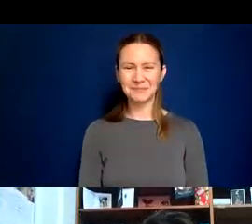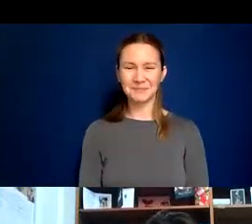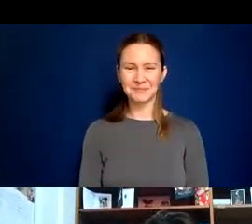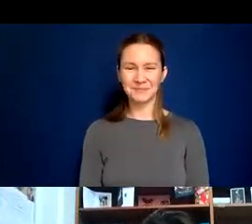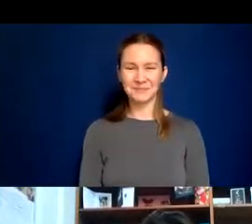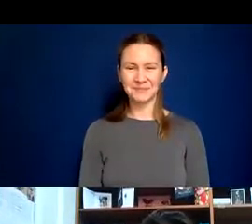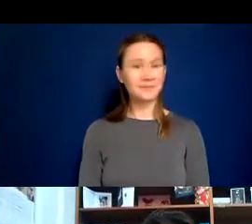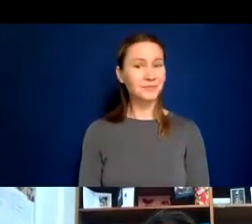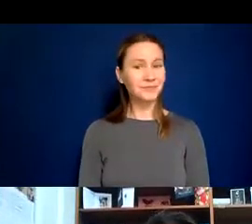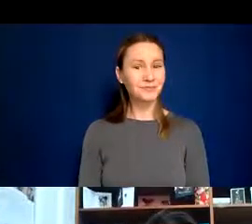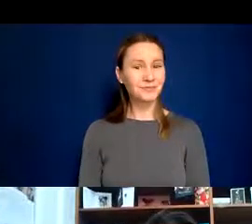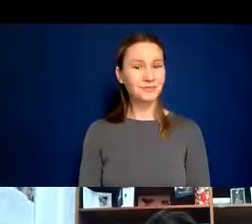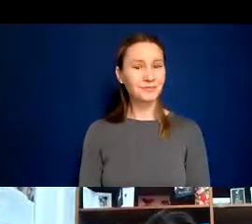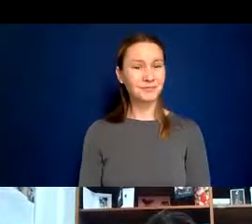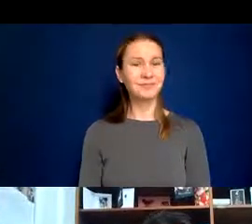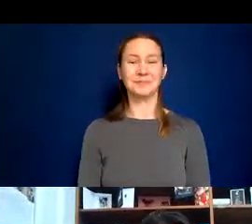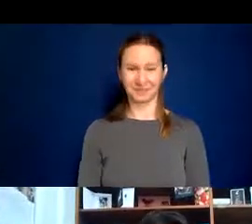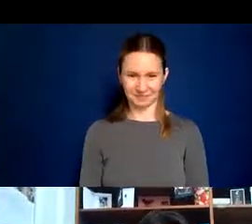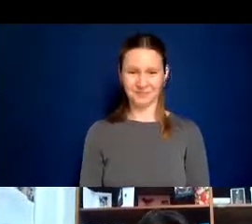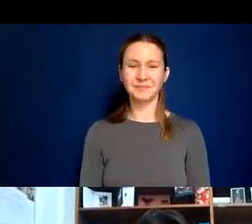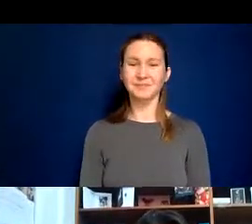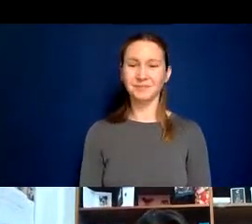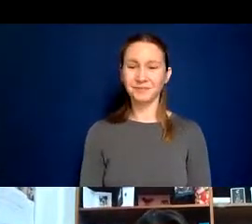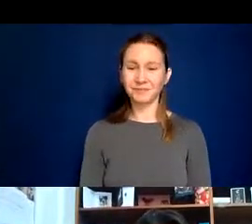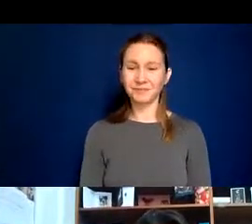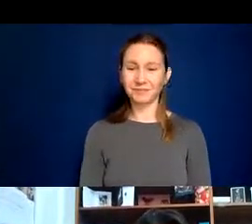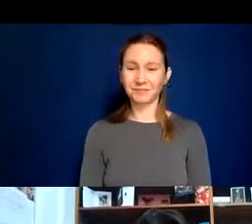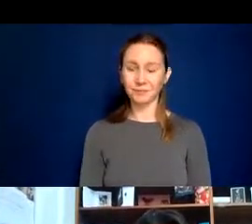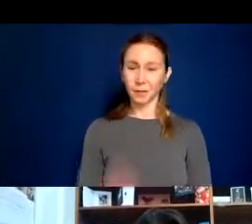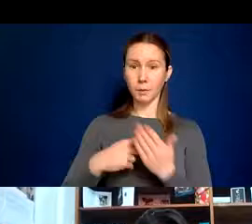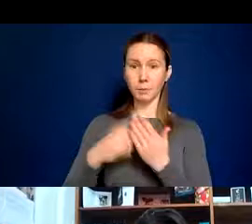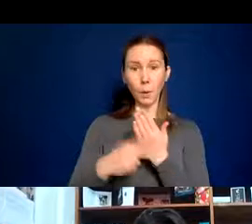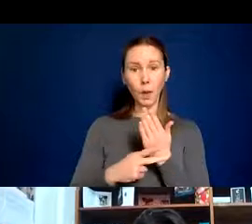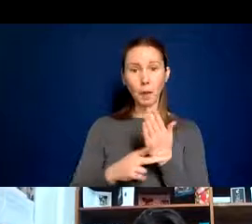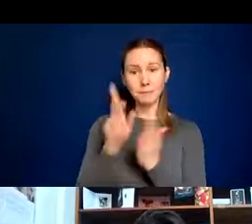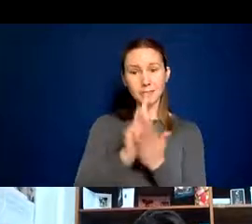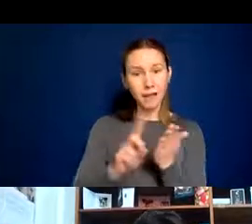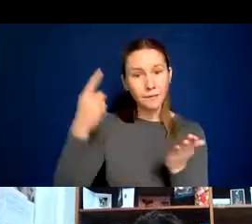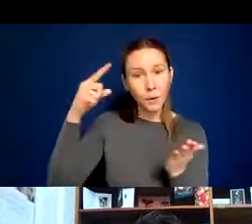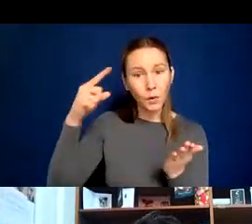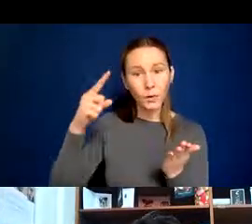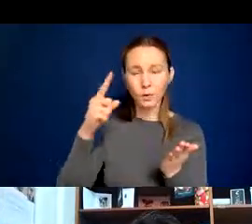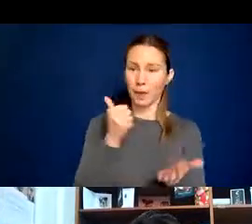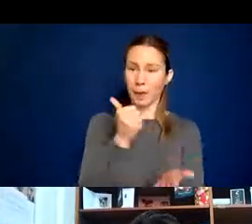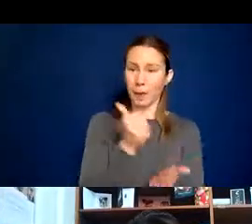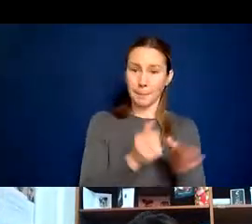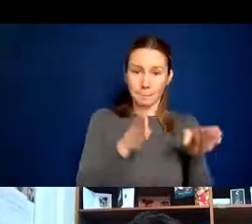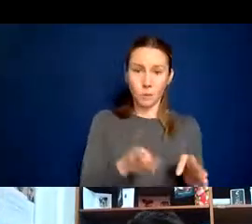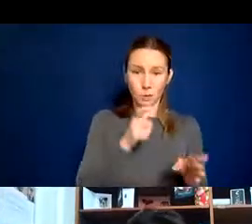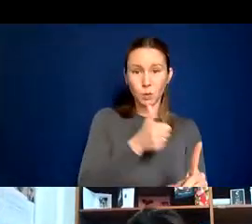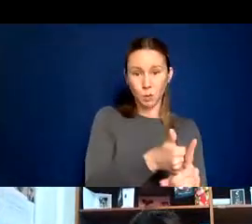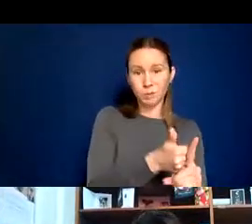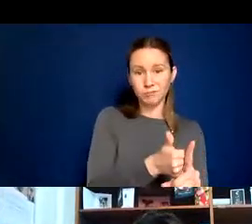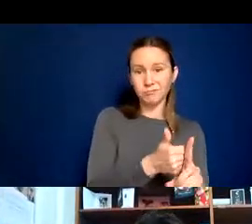I'll go back to the beginning. It's designed to help not only the person with diagnosis, but really